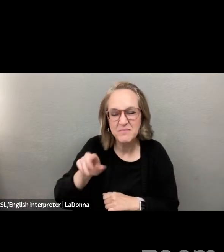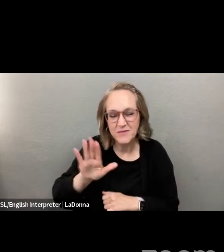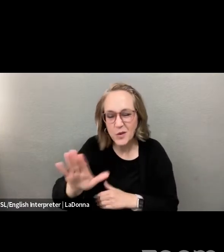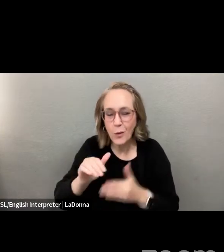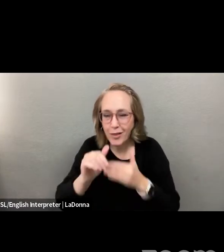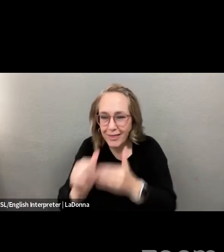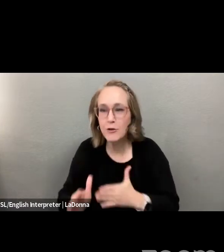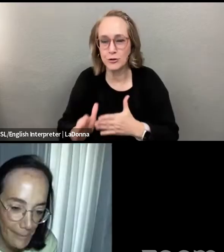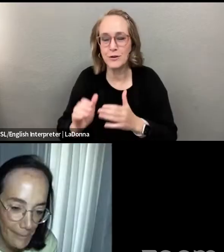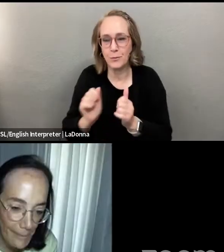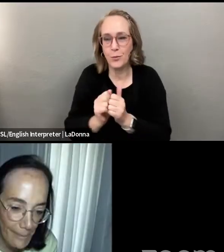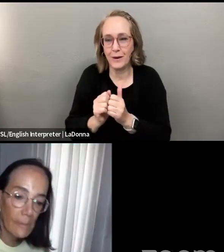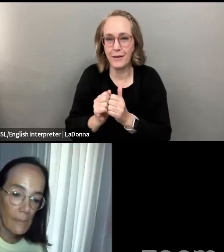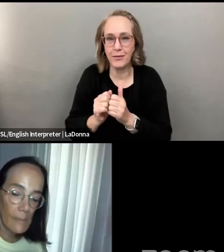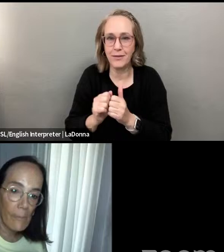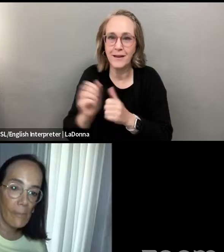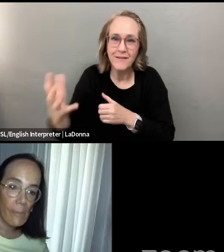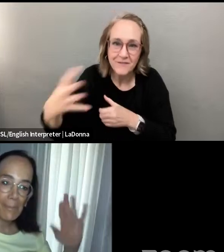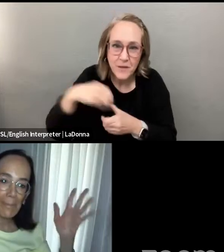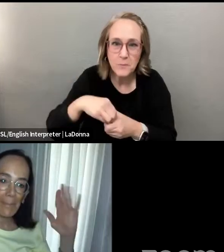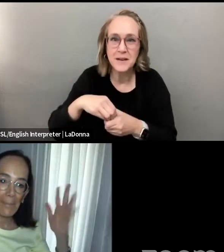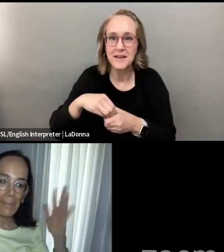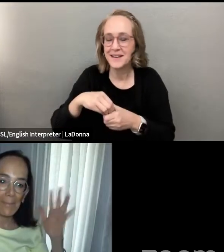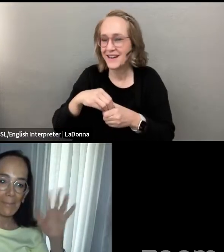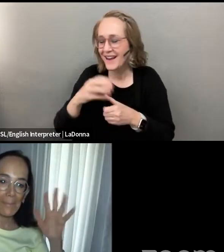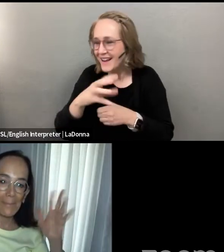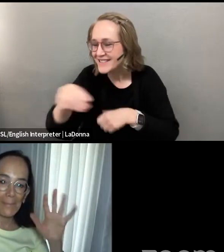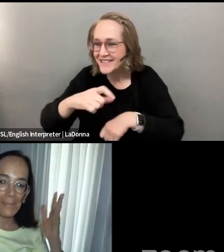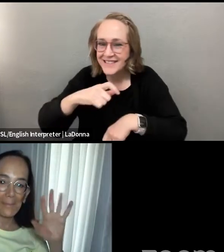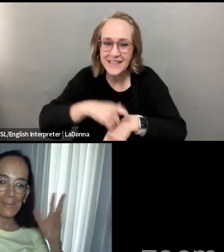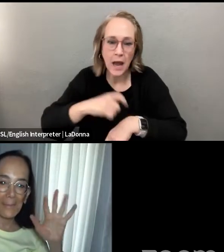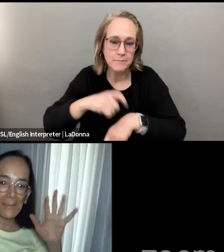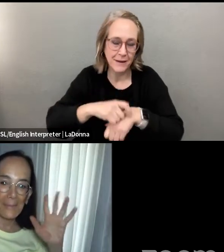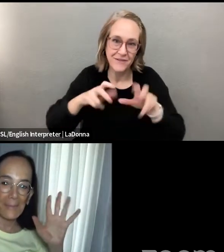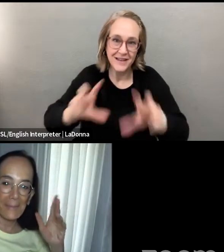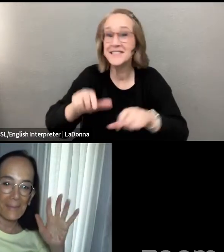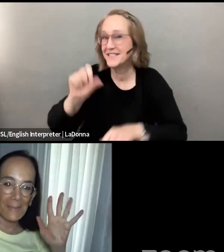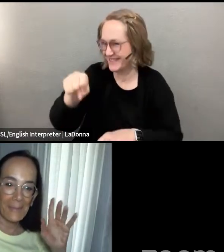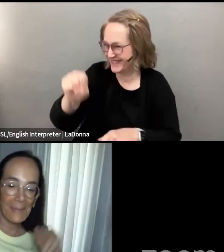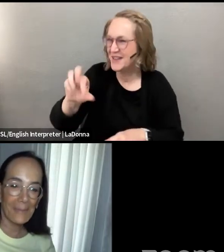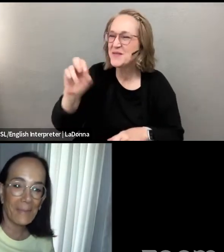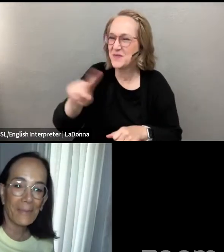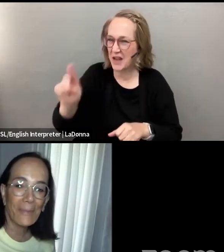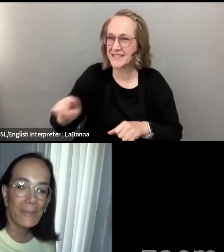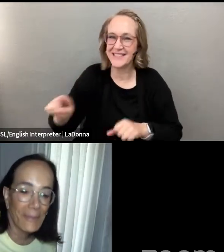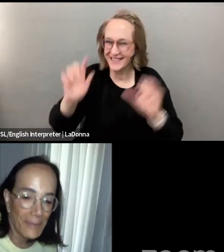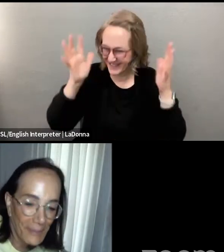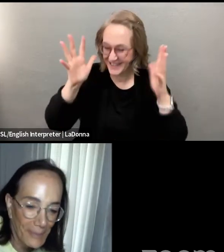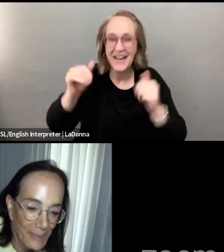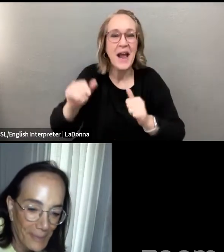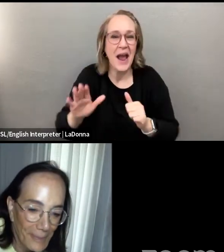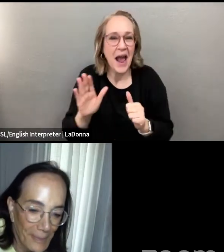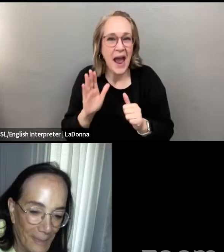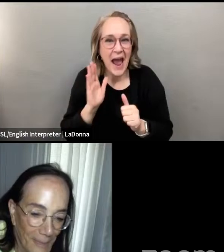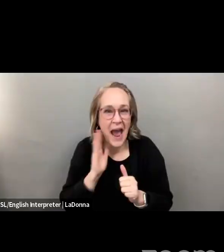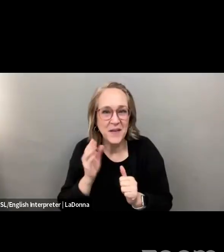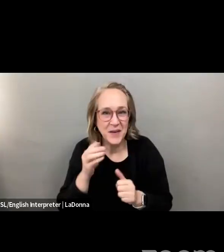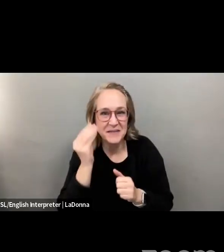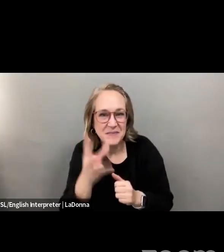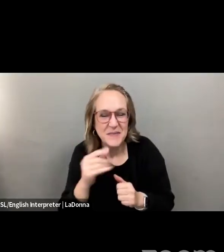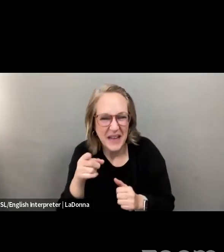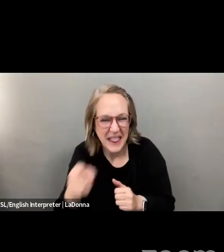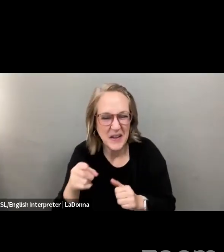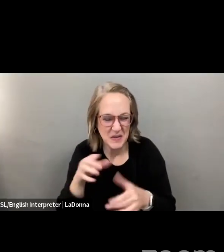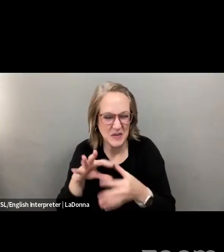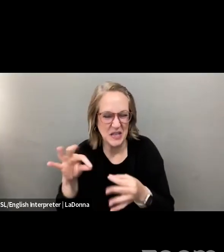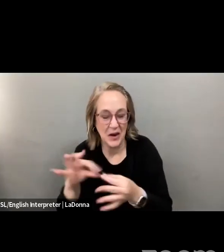in this and all of the time spent. Yeah, I know I'm going to let you share all of the details on the walk,